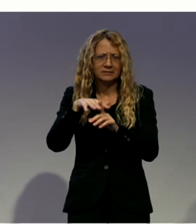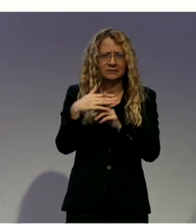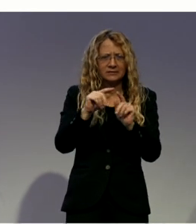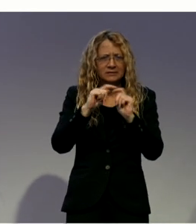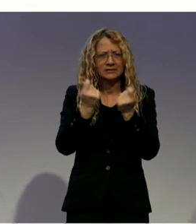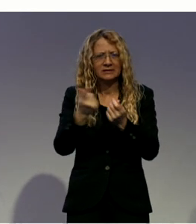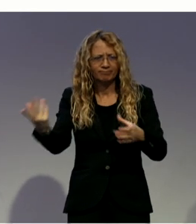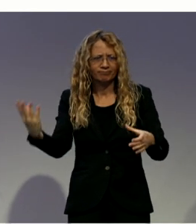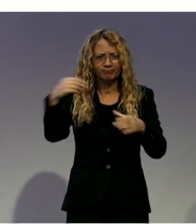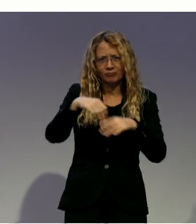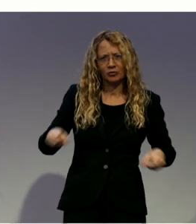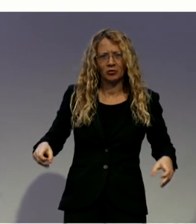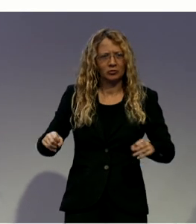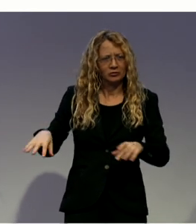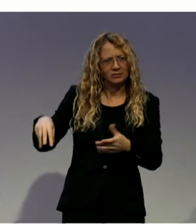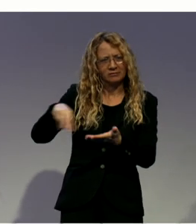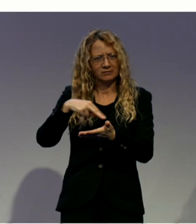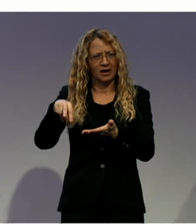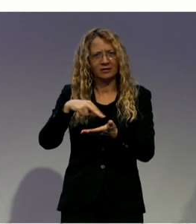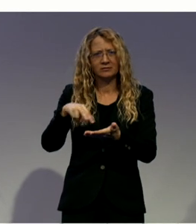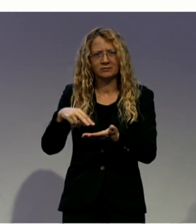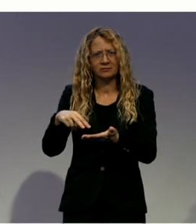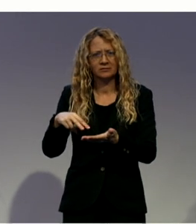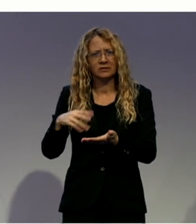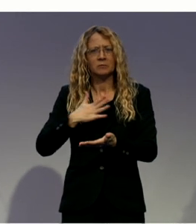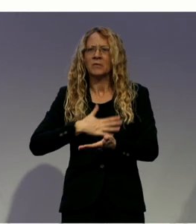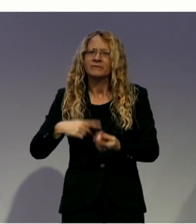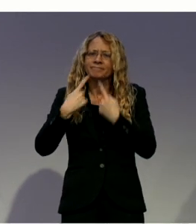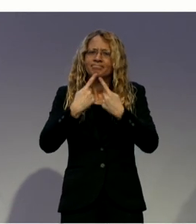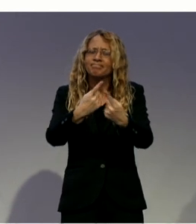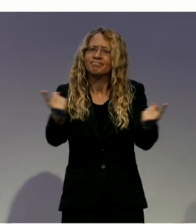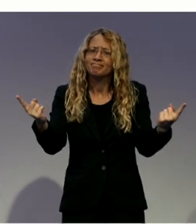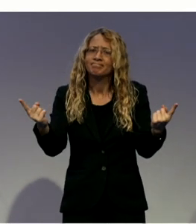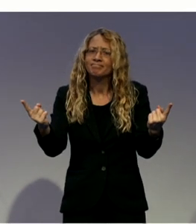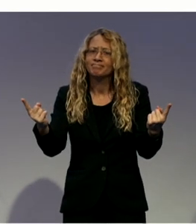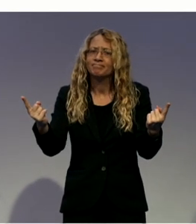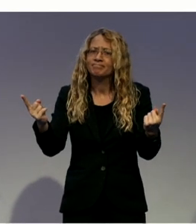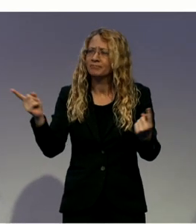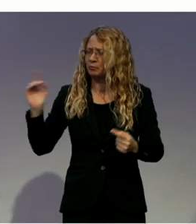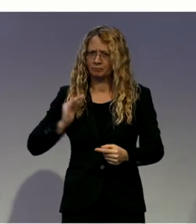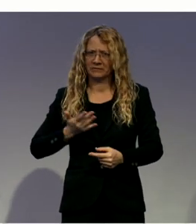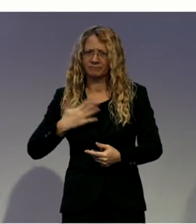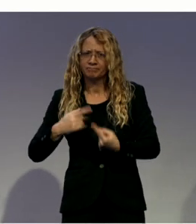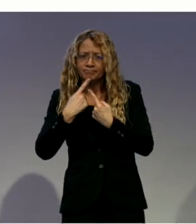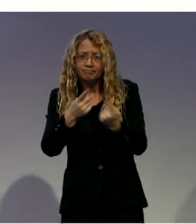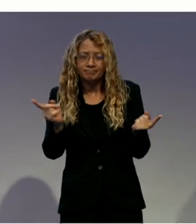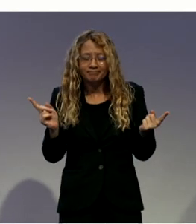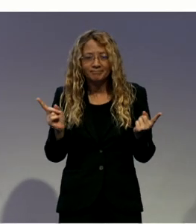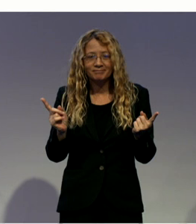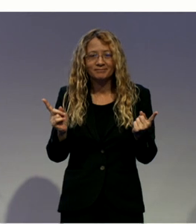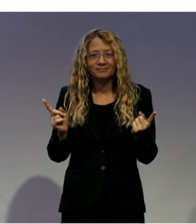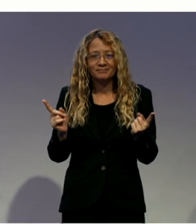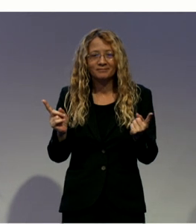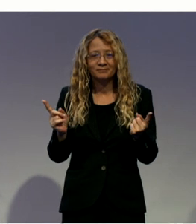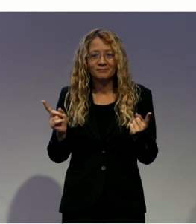finalize this and tell you something. We do not have commercial or one-size-fits-all